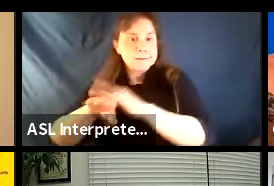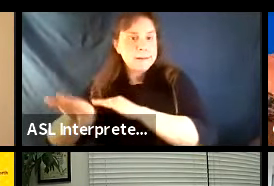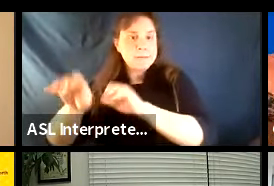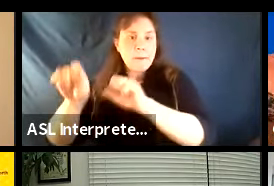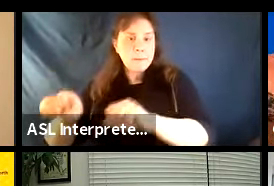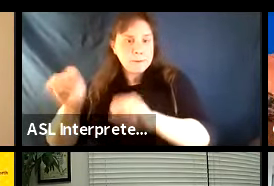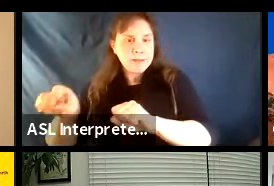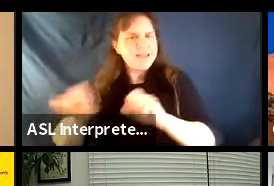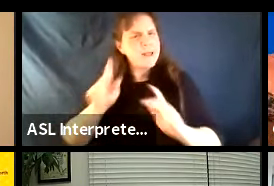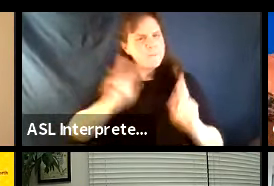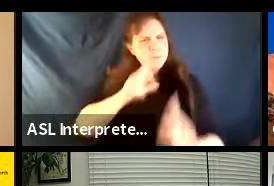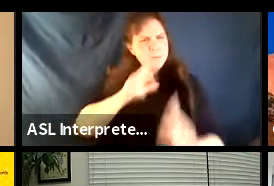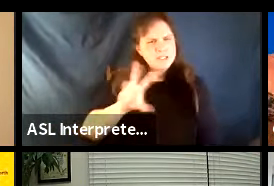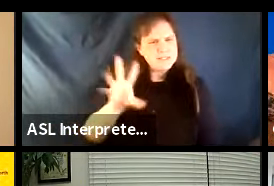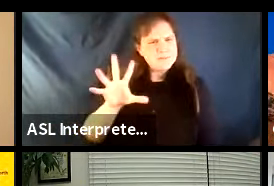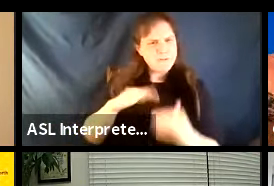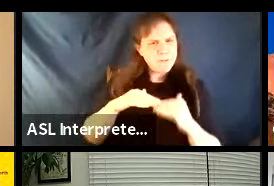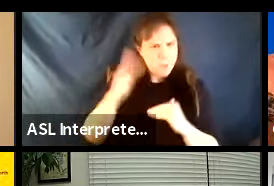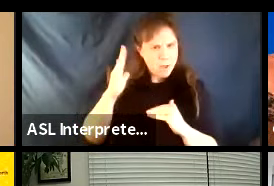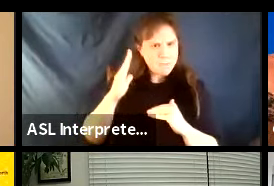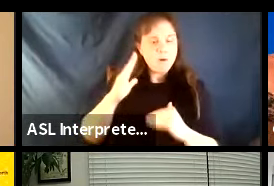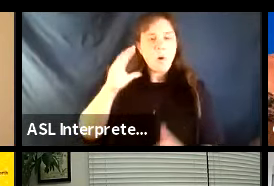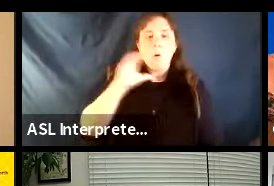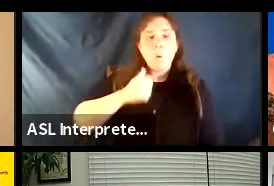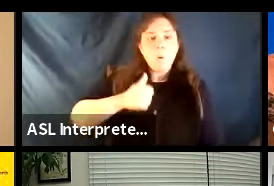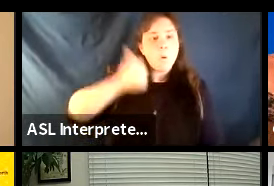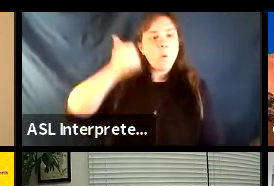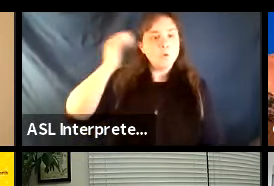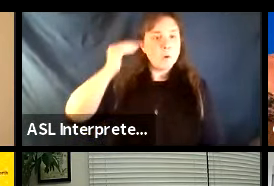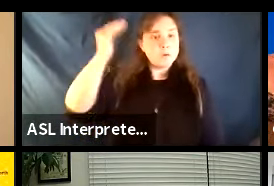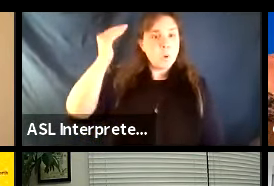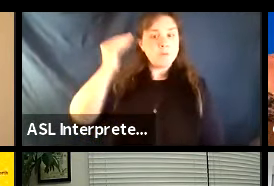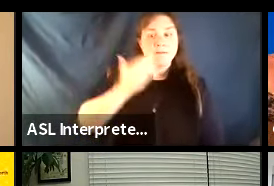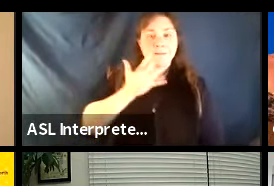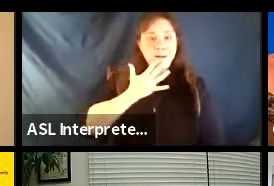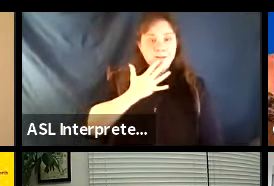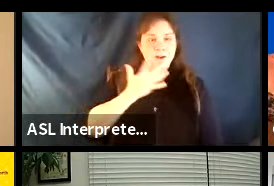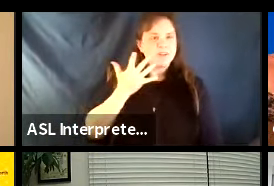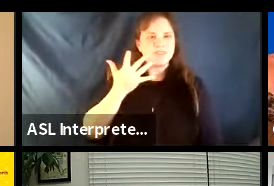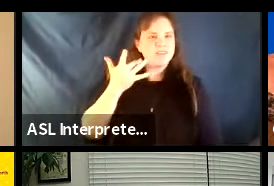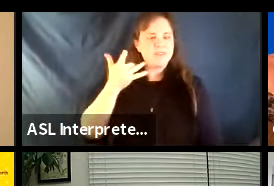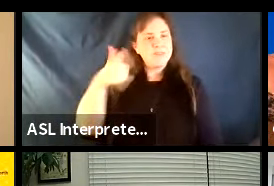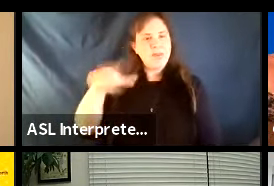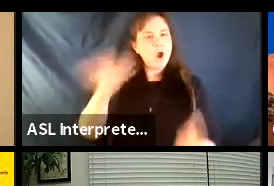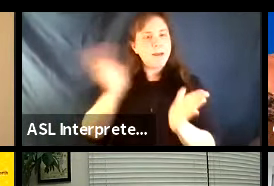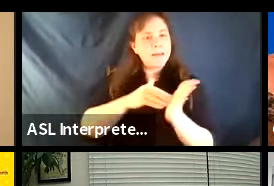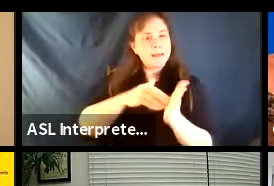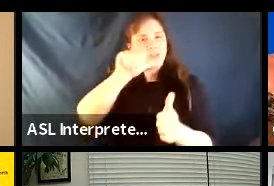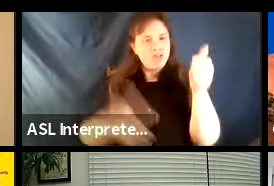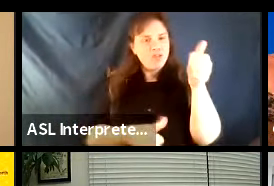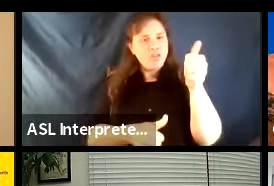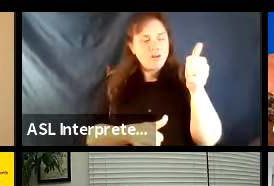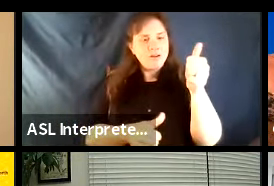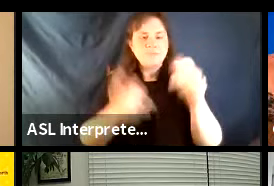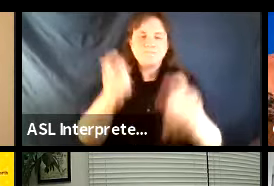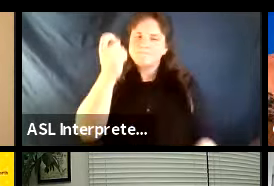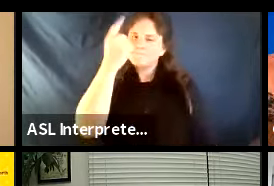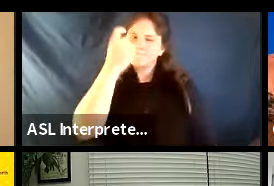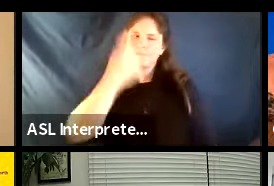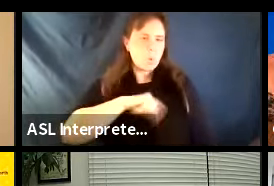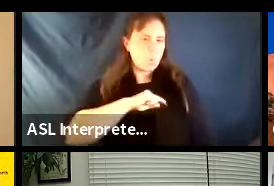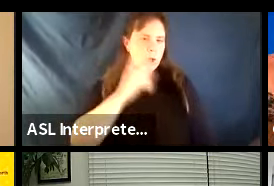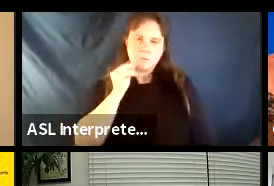by COVID-19, older adults of color, in the back seat. So I know that we're under tremendous pressure,